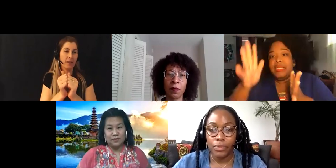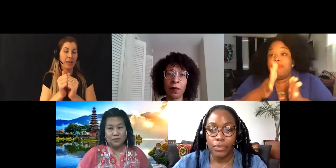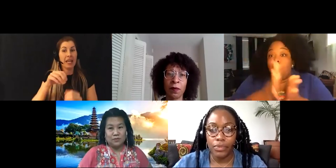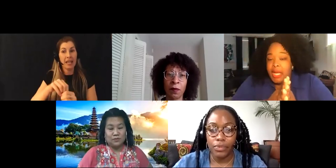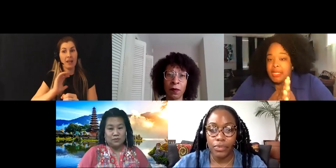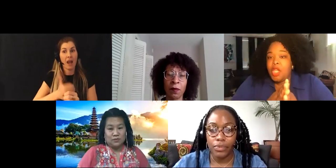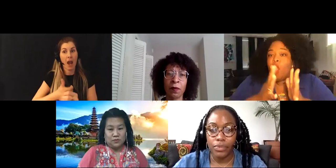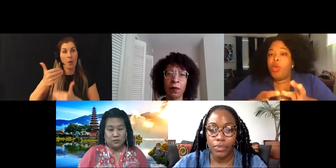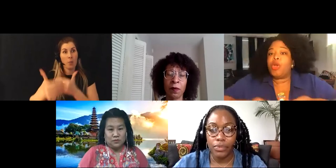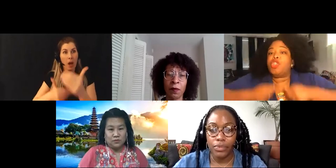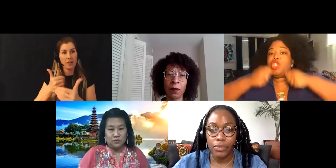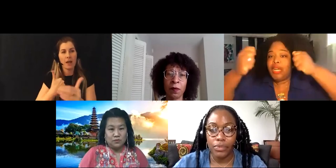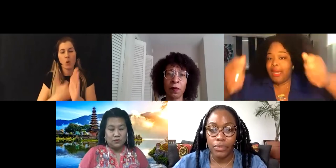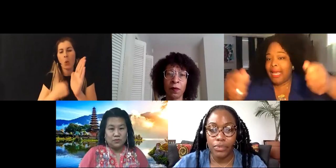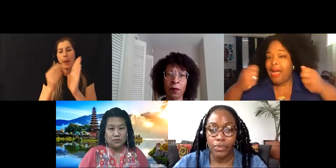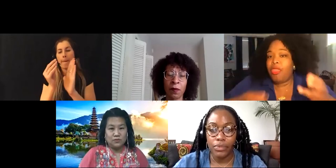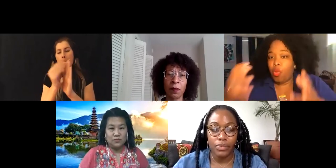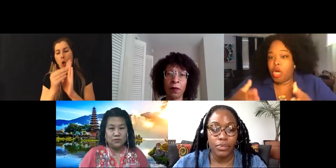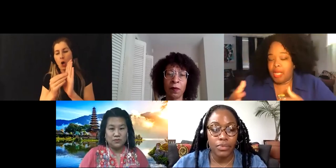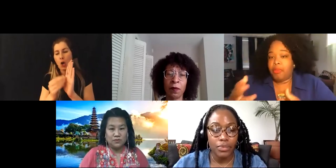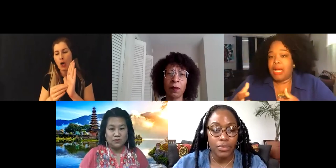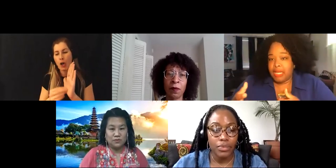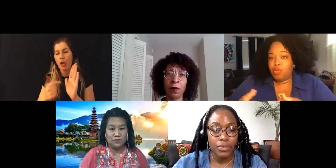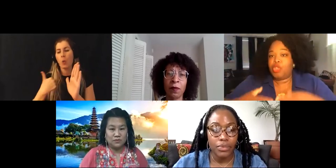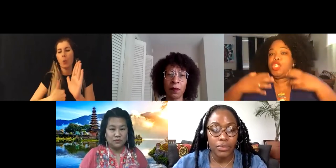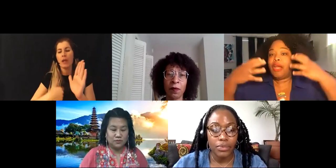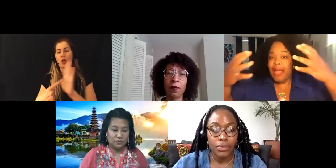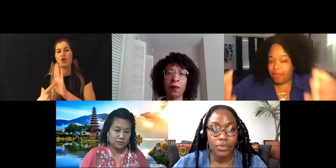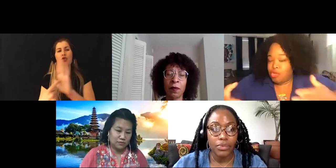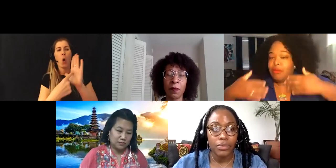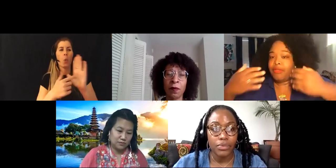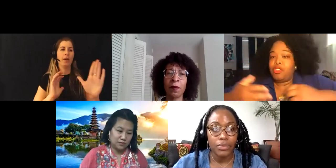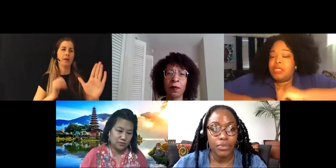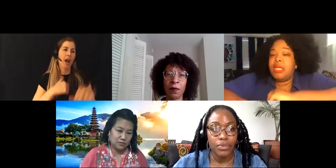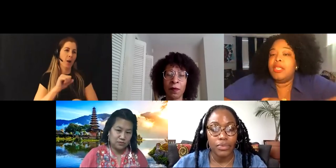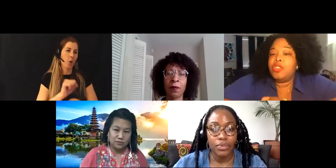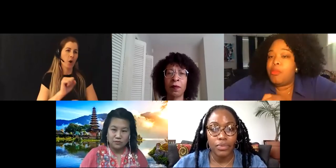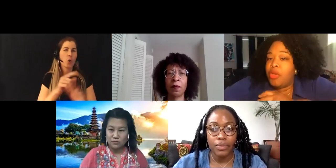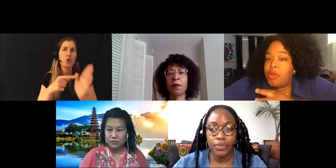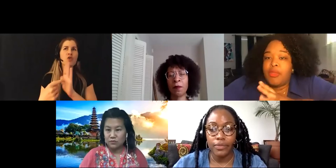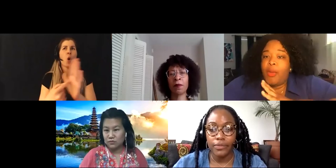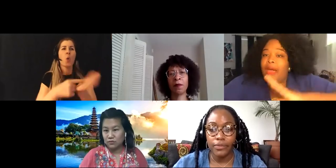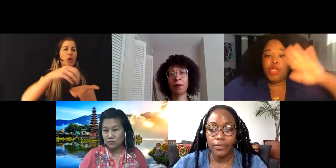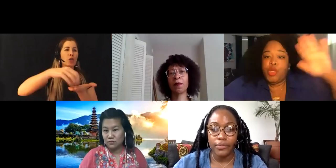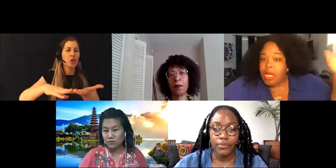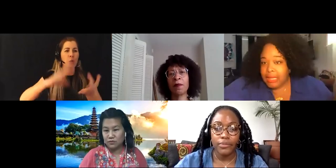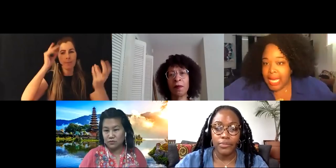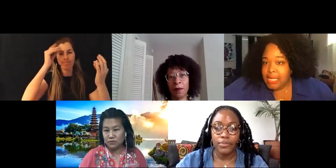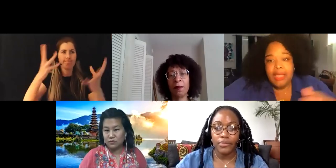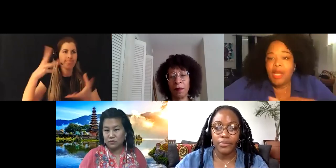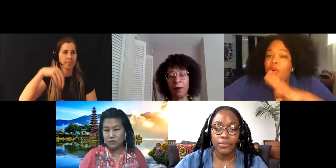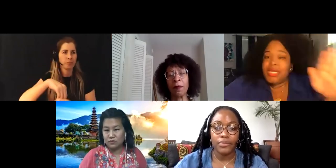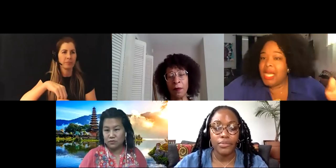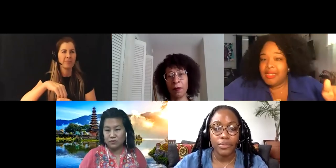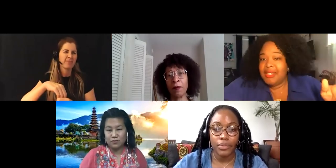process these moments where we're sharing out the work and the process. We're sharing out the student reflections. So the more that, so that we don't have to do it all at the end